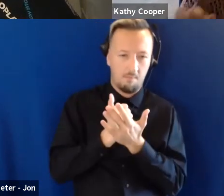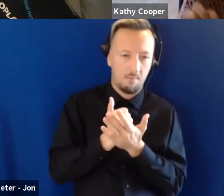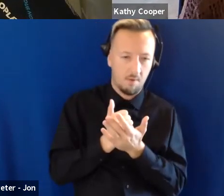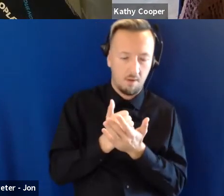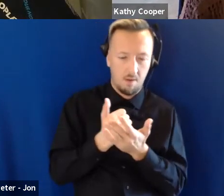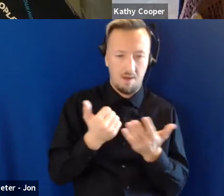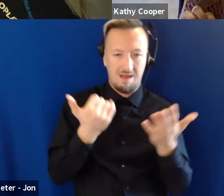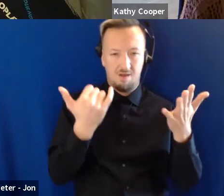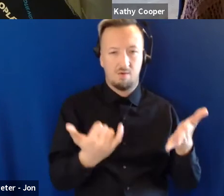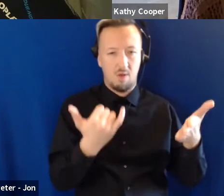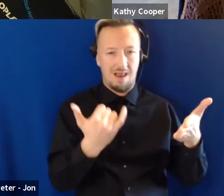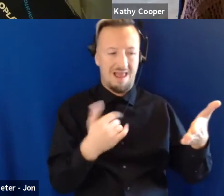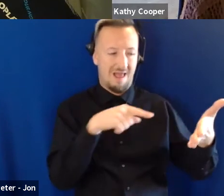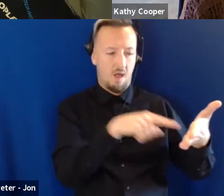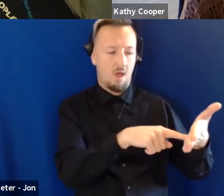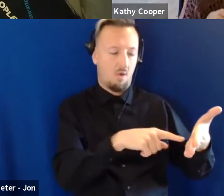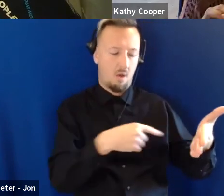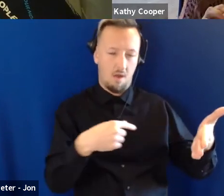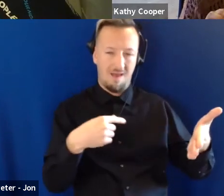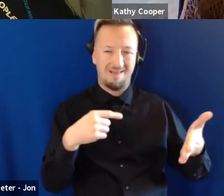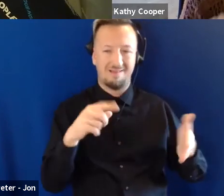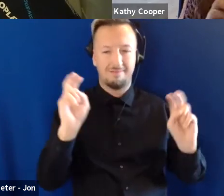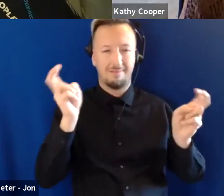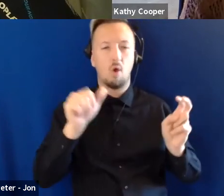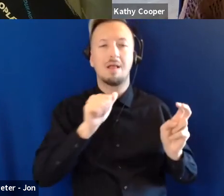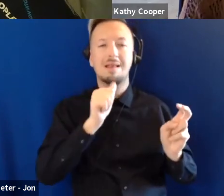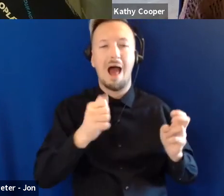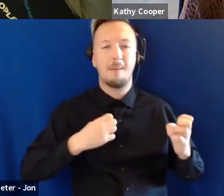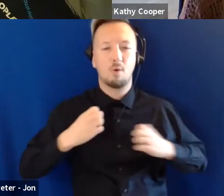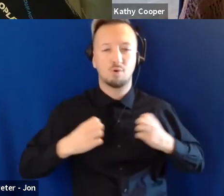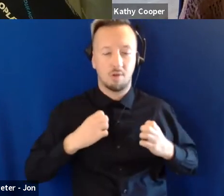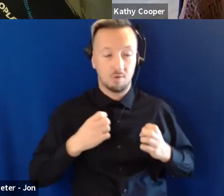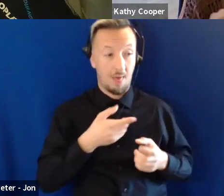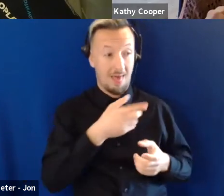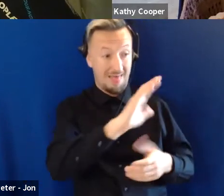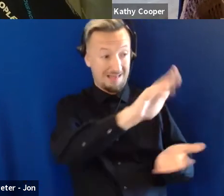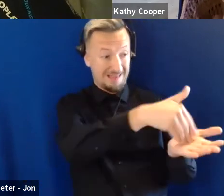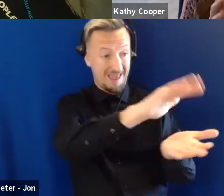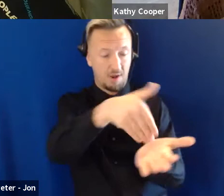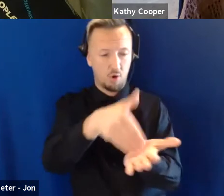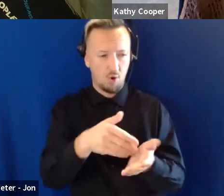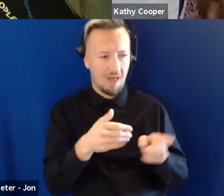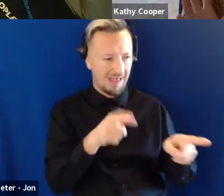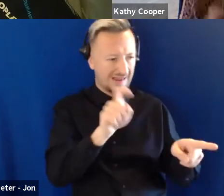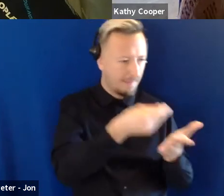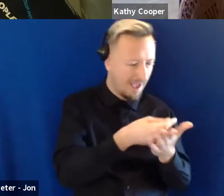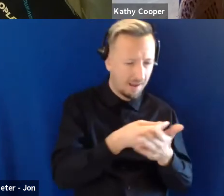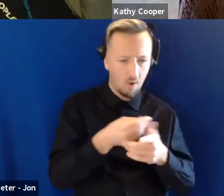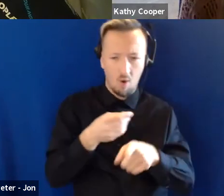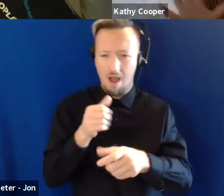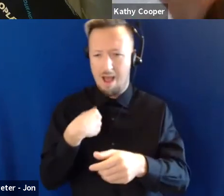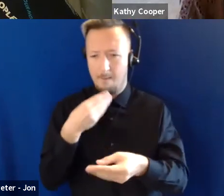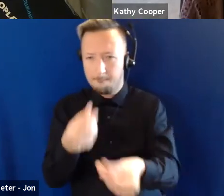here's an unemotional approach to how do we give centers funding? How do we fund new centers and all that kind of